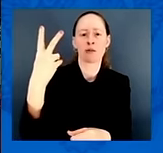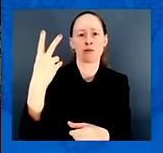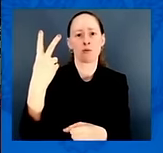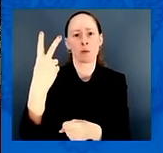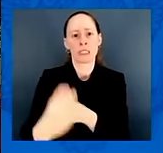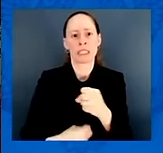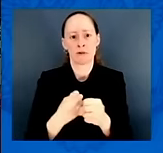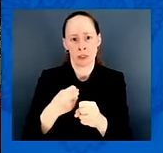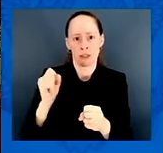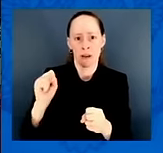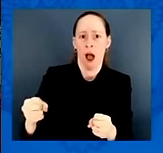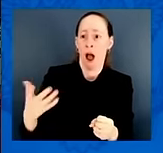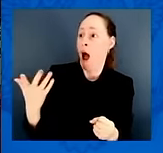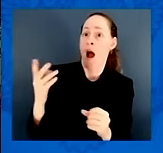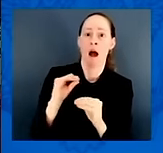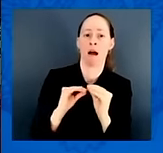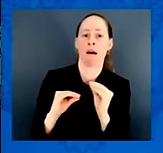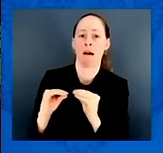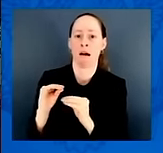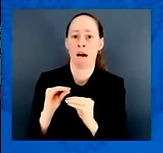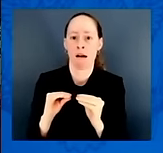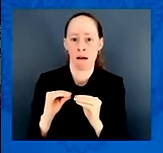Just for 2 years.